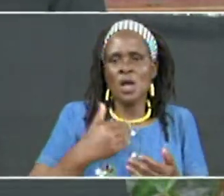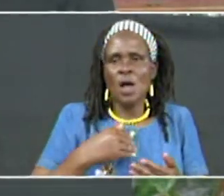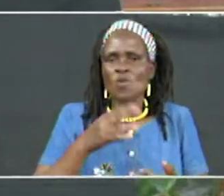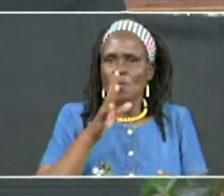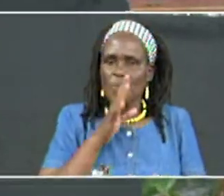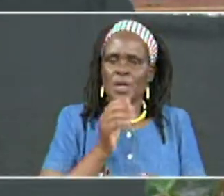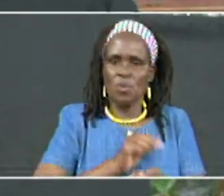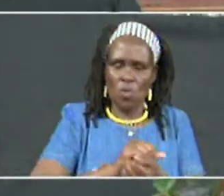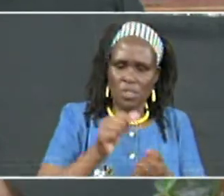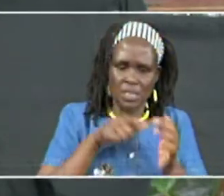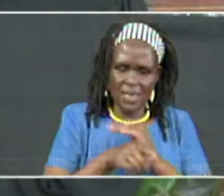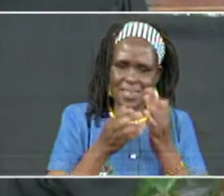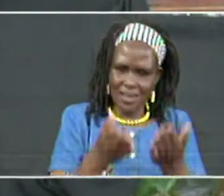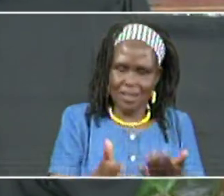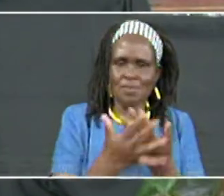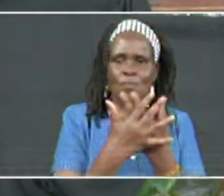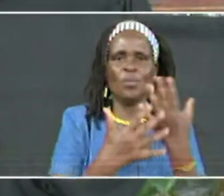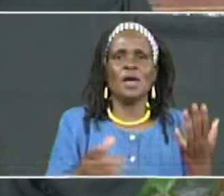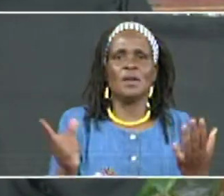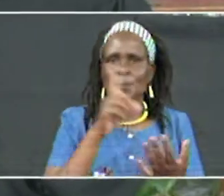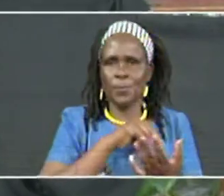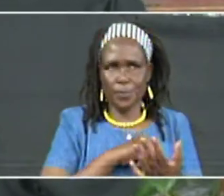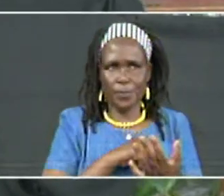this blood.